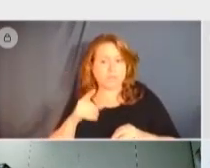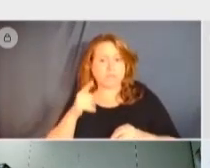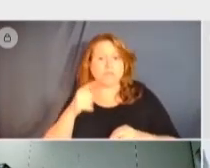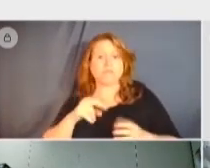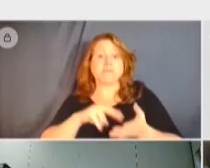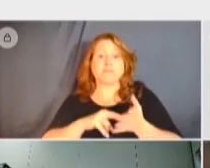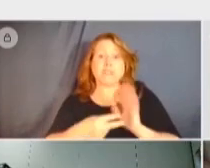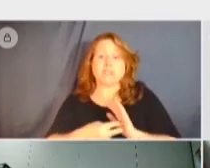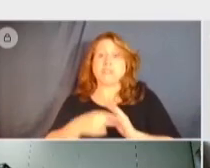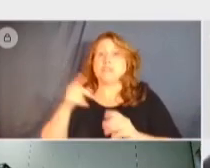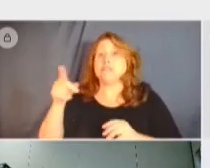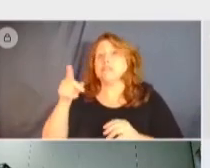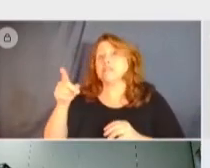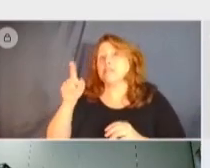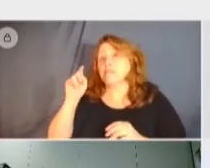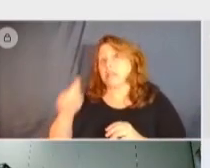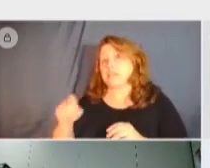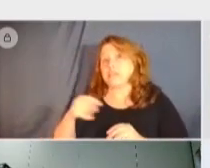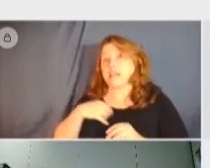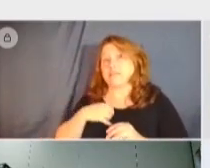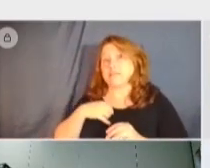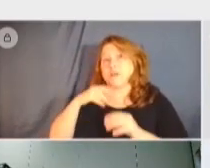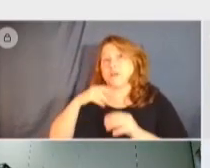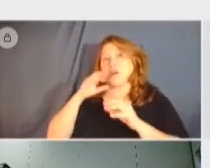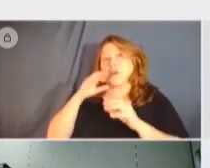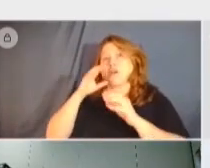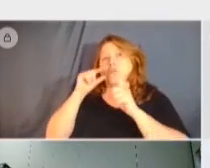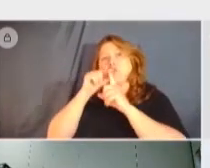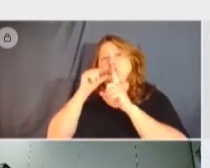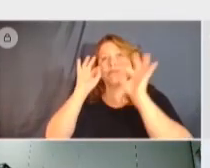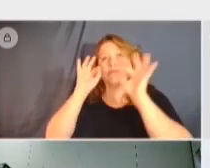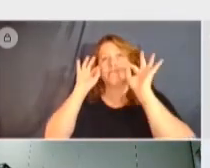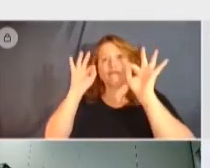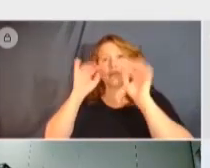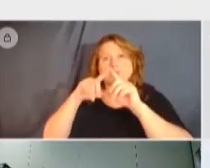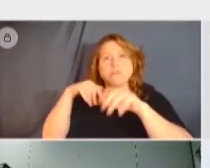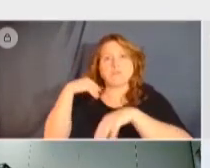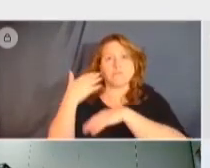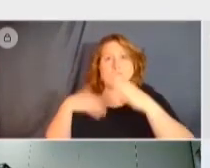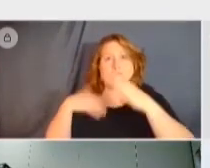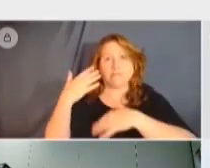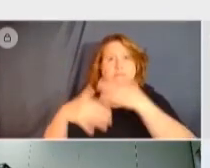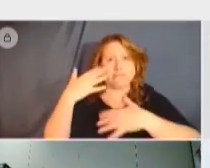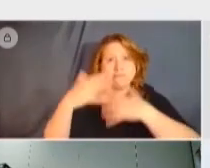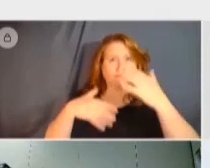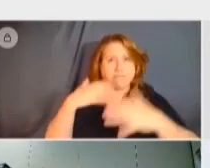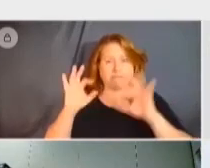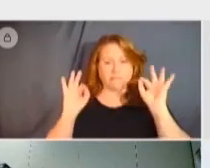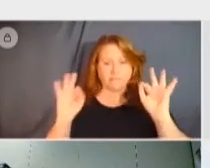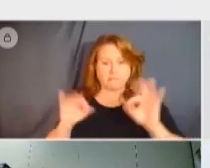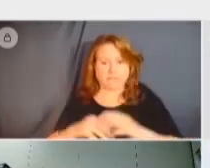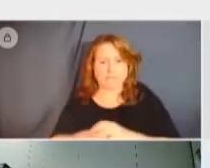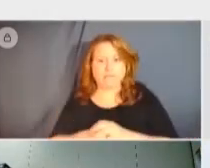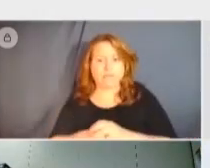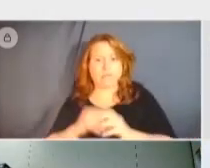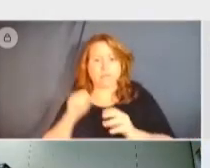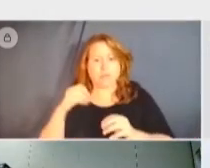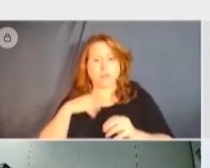advance? When will the wording be completed so we could have something to look at prior to the meeting in